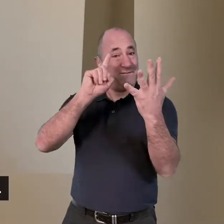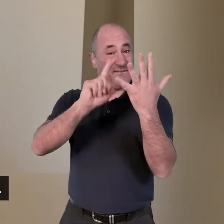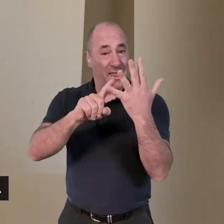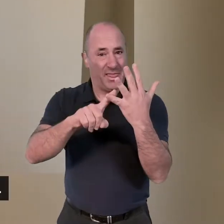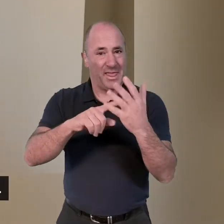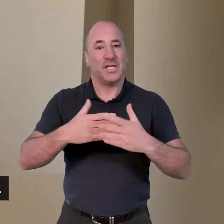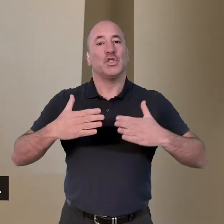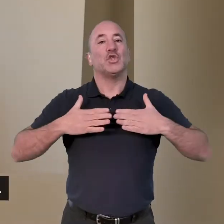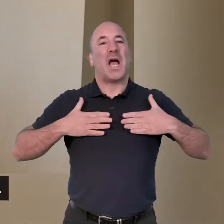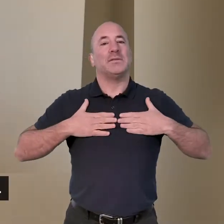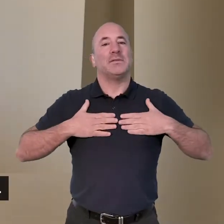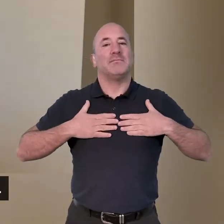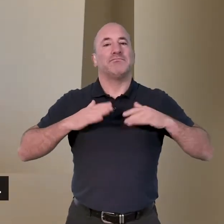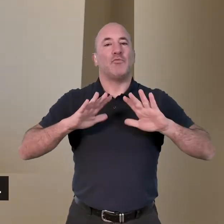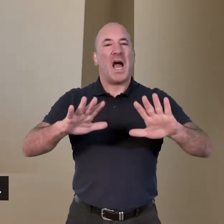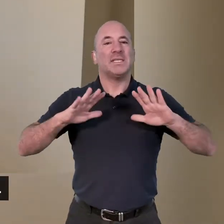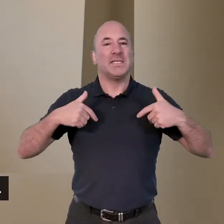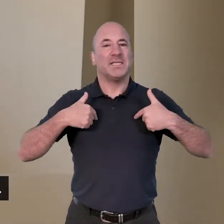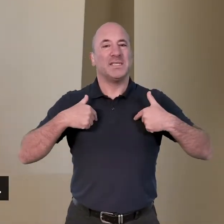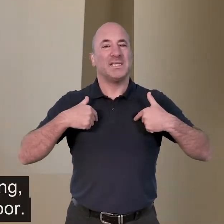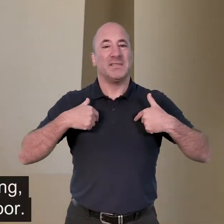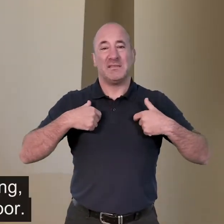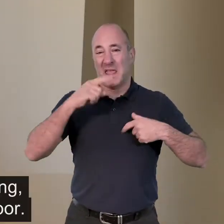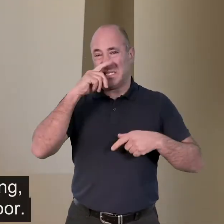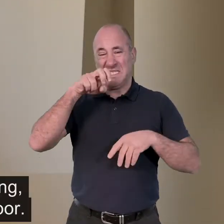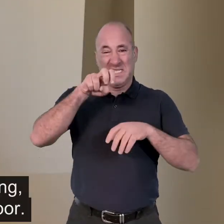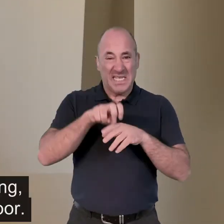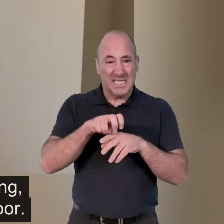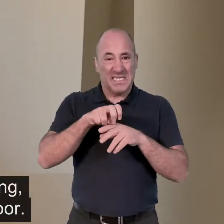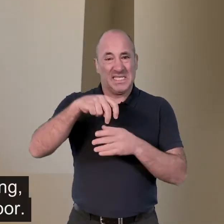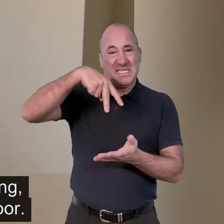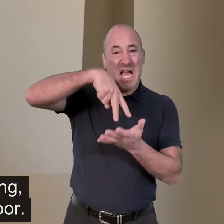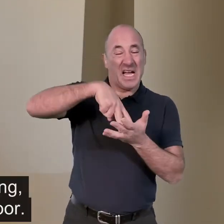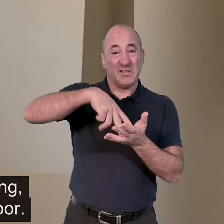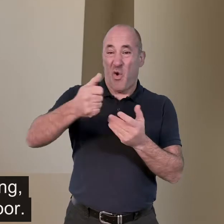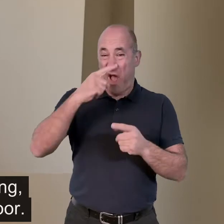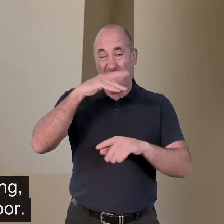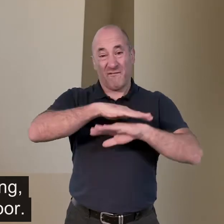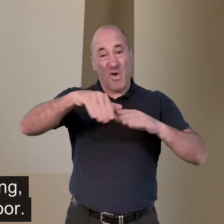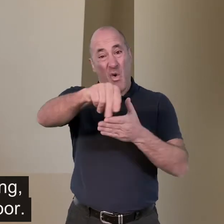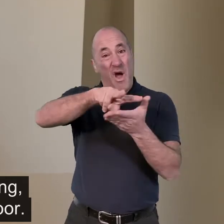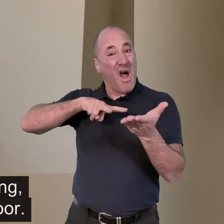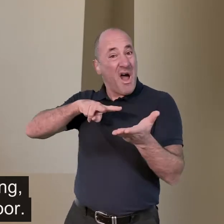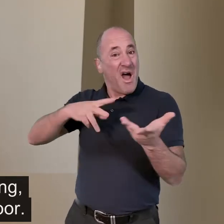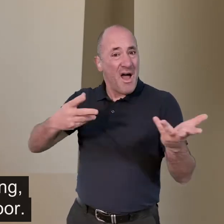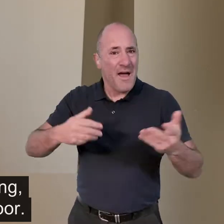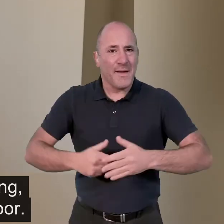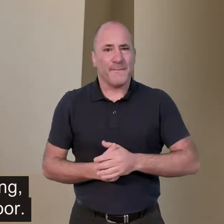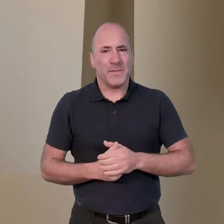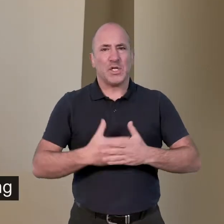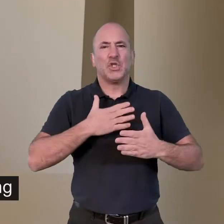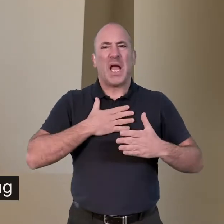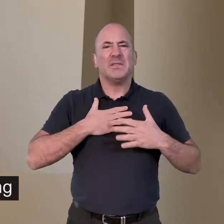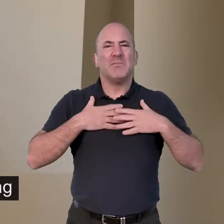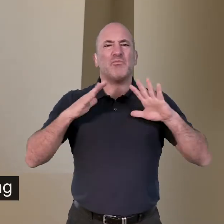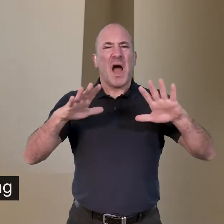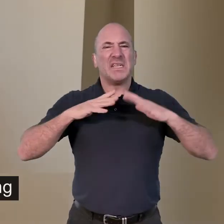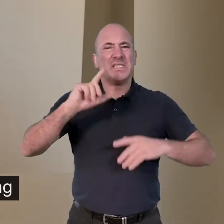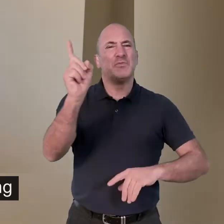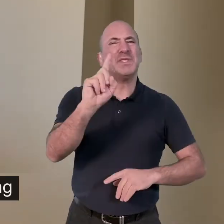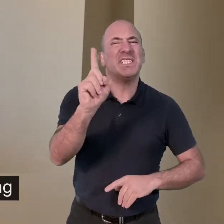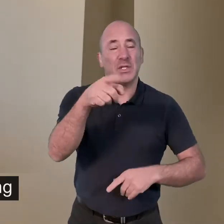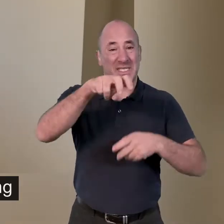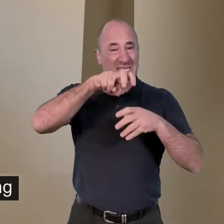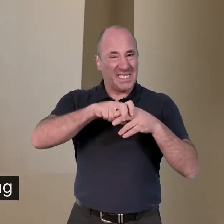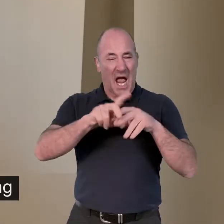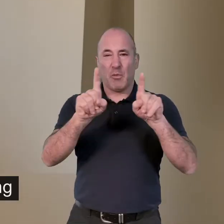Fantastic. Final exercise is a chest press. This can be done either from sitting, standing, or even laying on the floor. So your chest